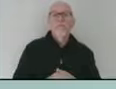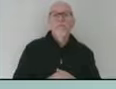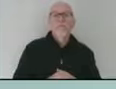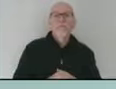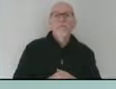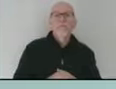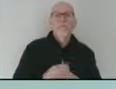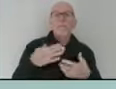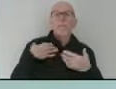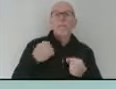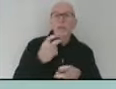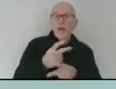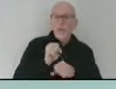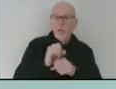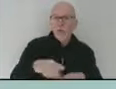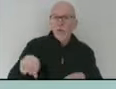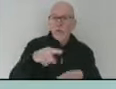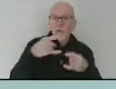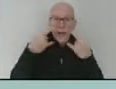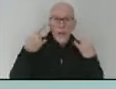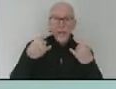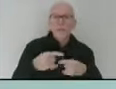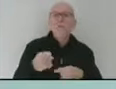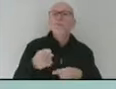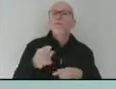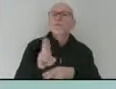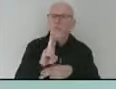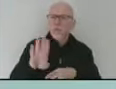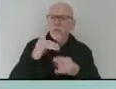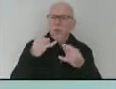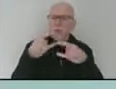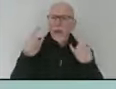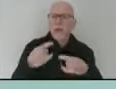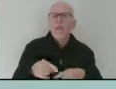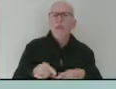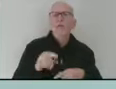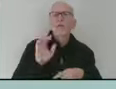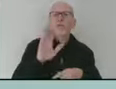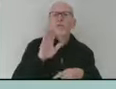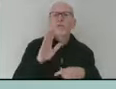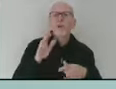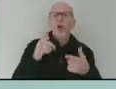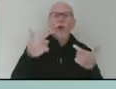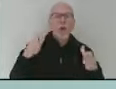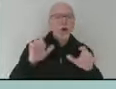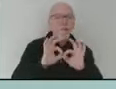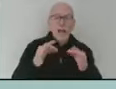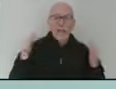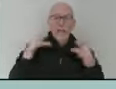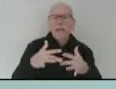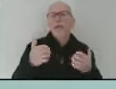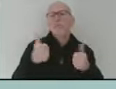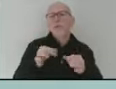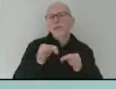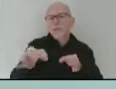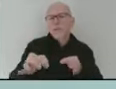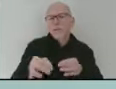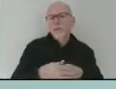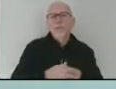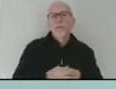Healthcare workers, when you put on your mask, think when you decide to postpone your large gathering. Think of the residents in